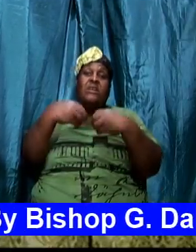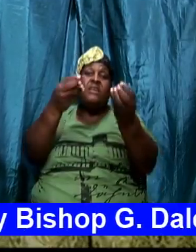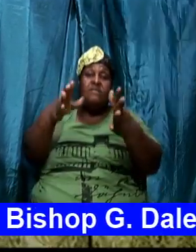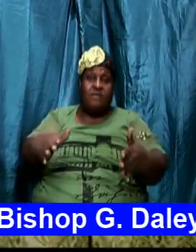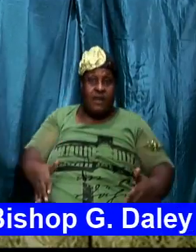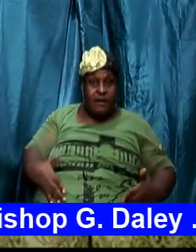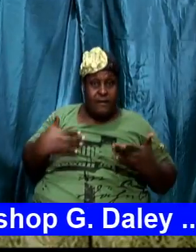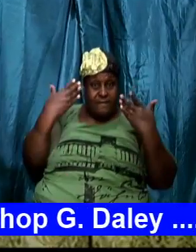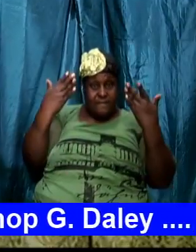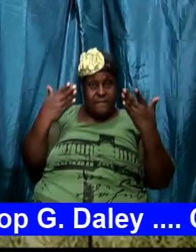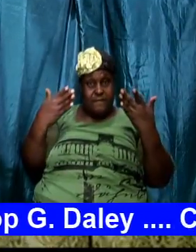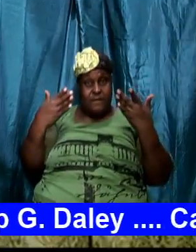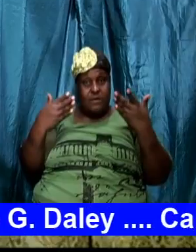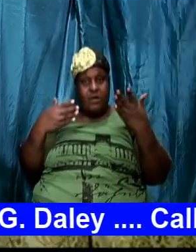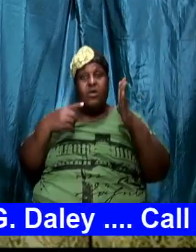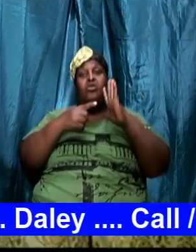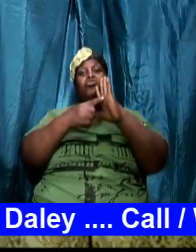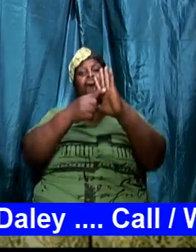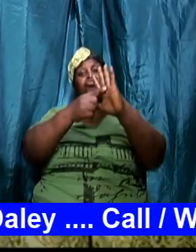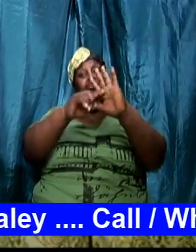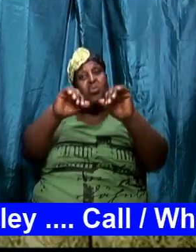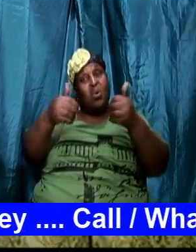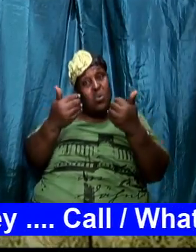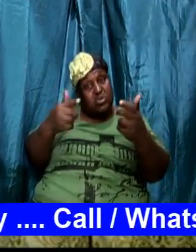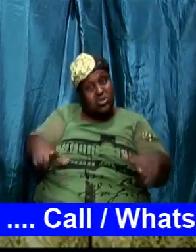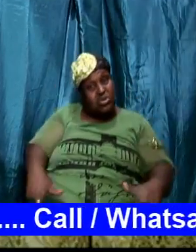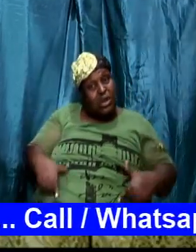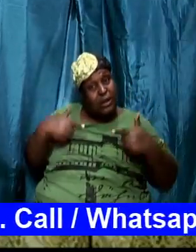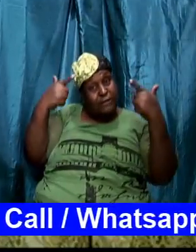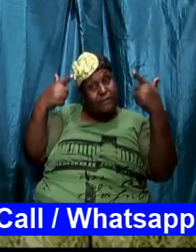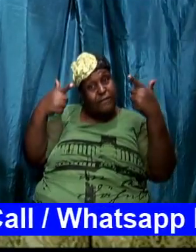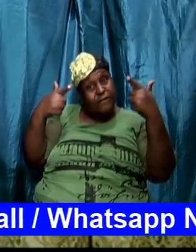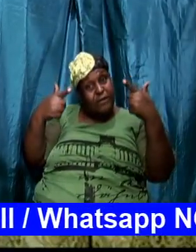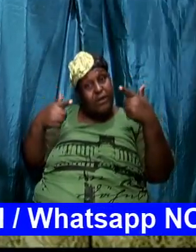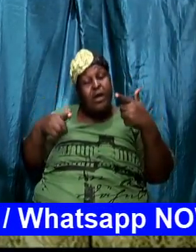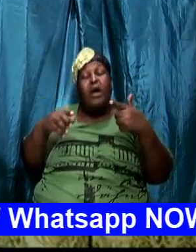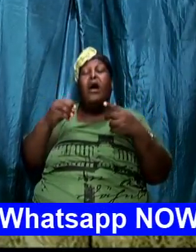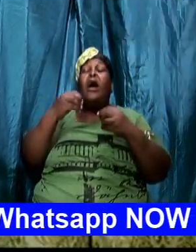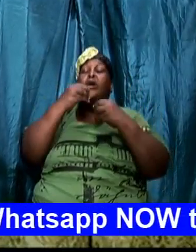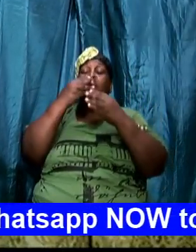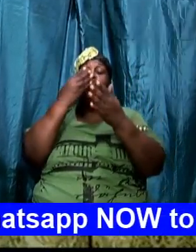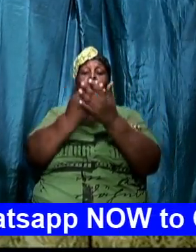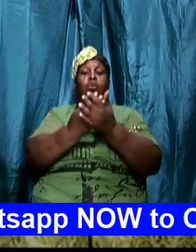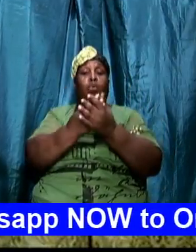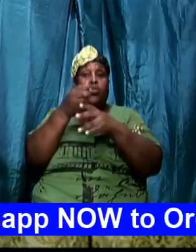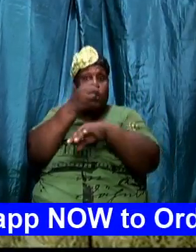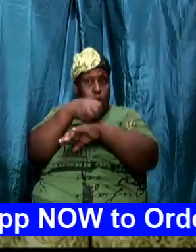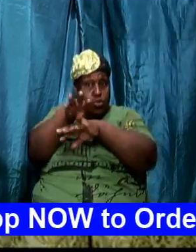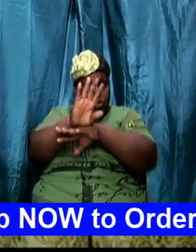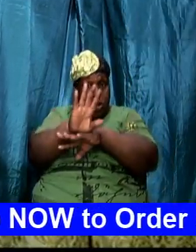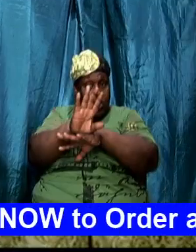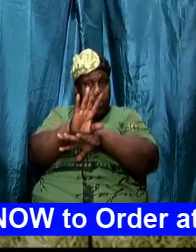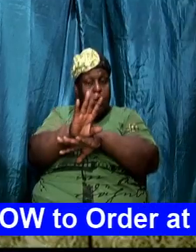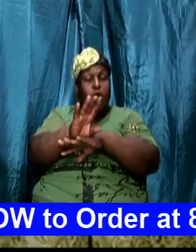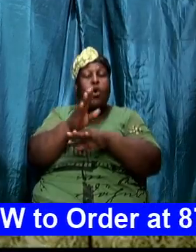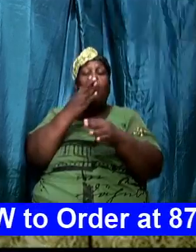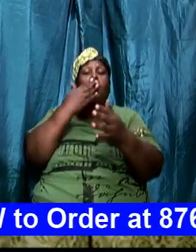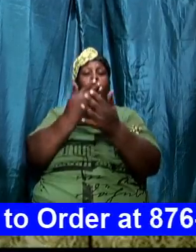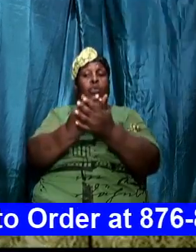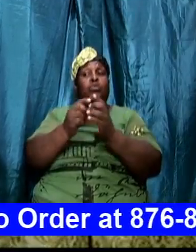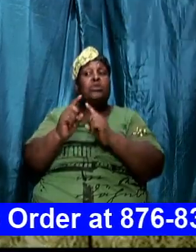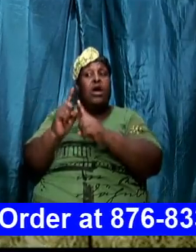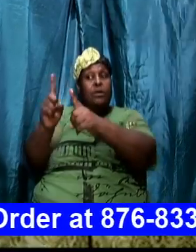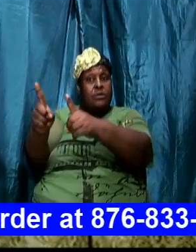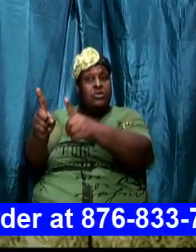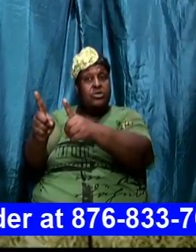life. They will show us how to proceed. They will give good counsel. They will give good direction.